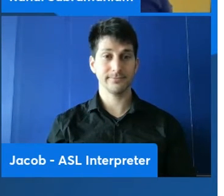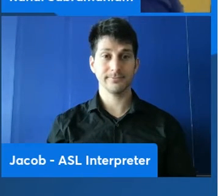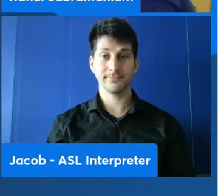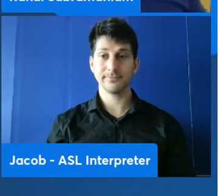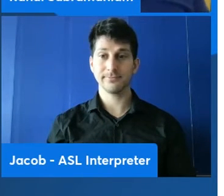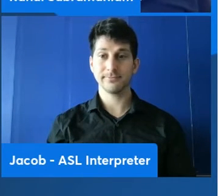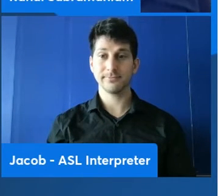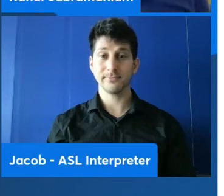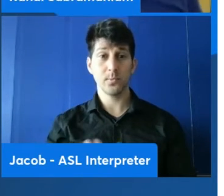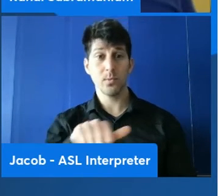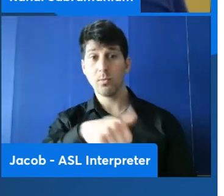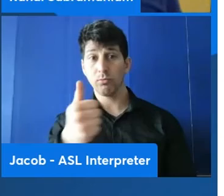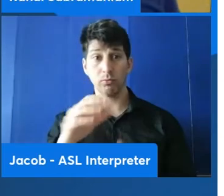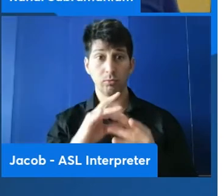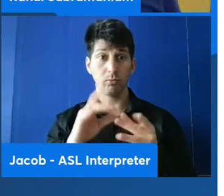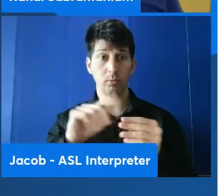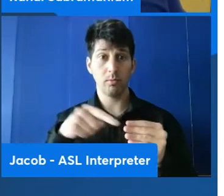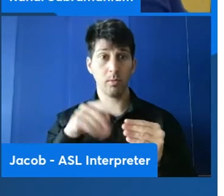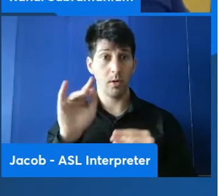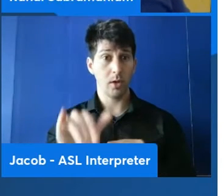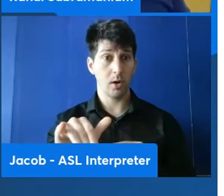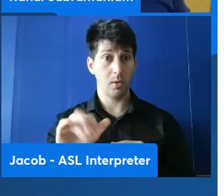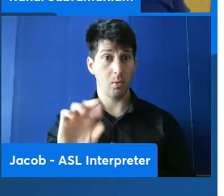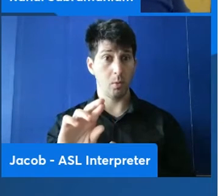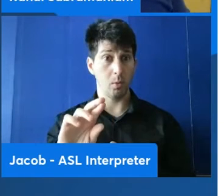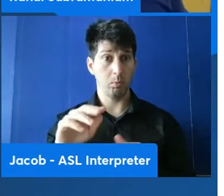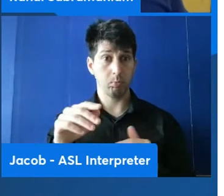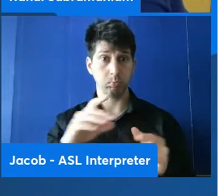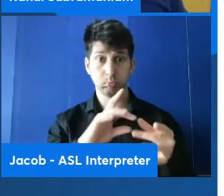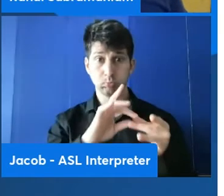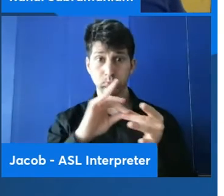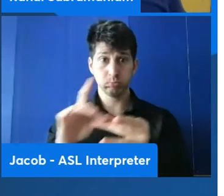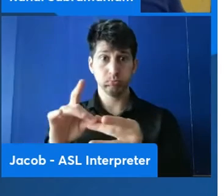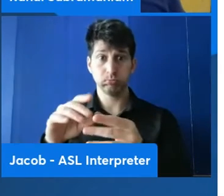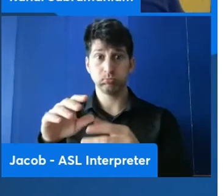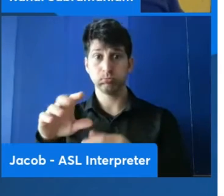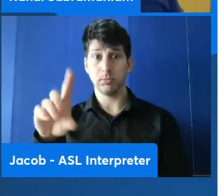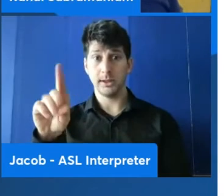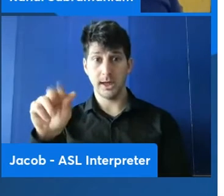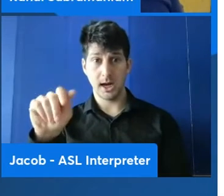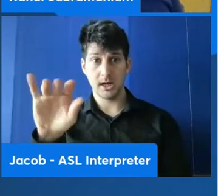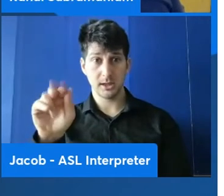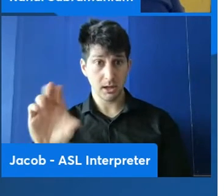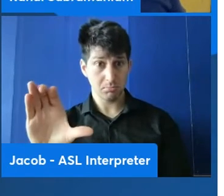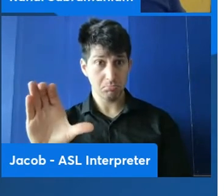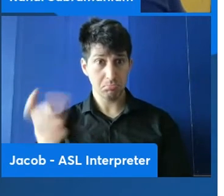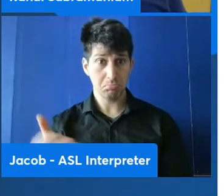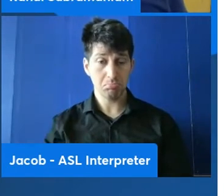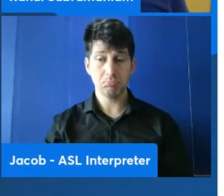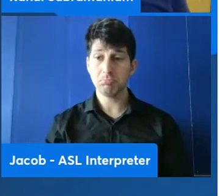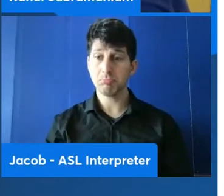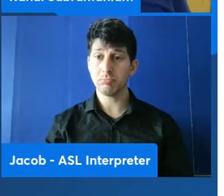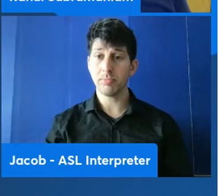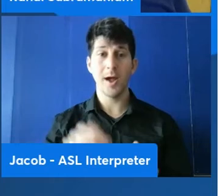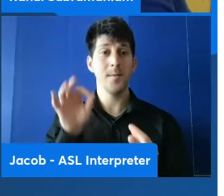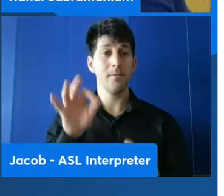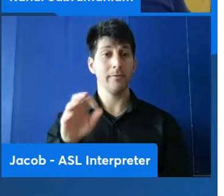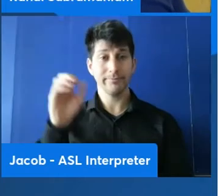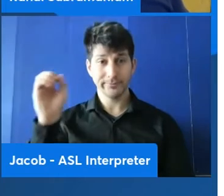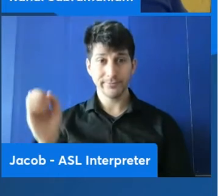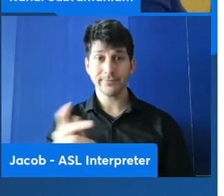Should we have anything else to say about this one, or should we move on to data sync? No, I think we can move on to the next announcement. Perfect. All